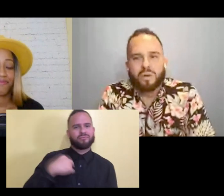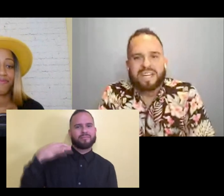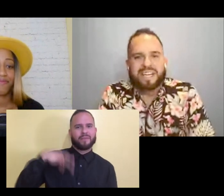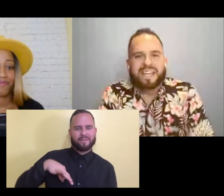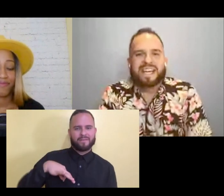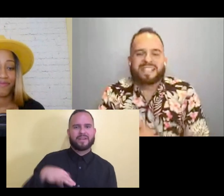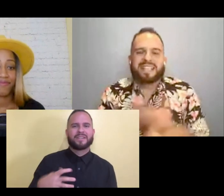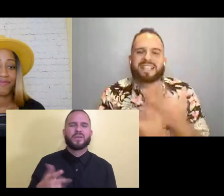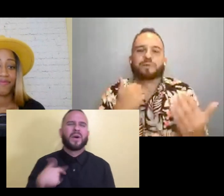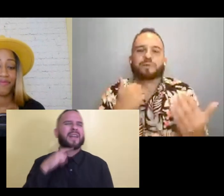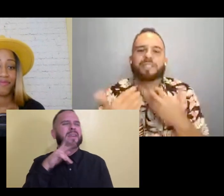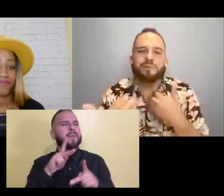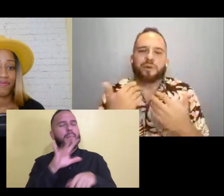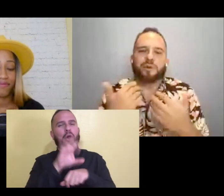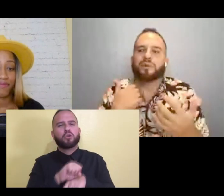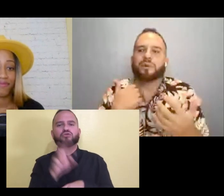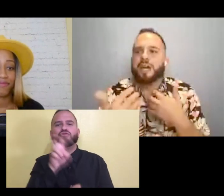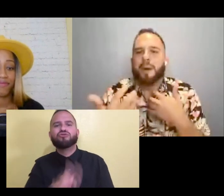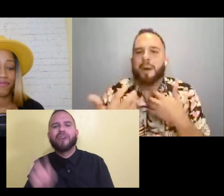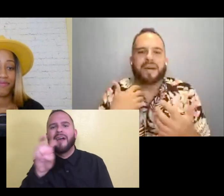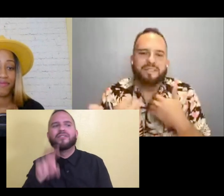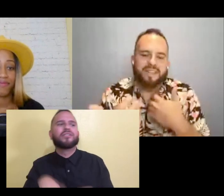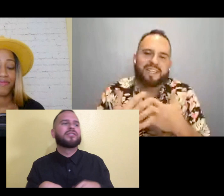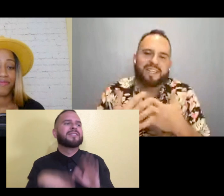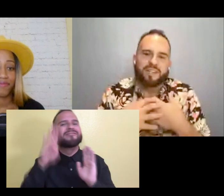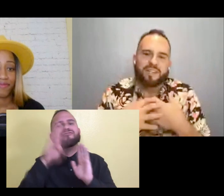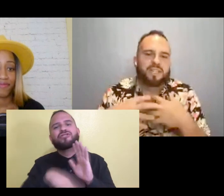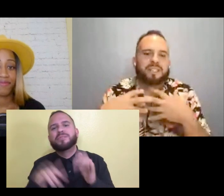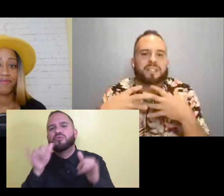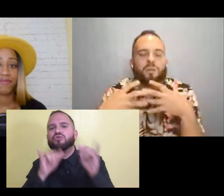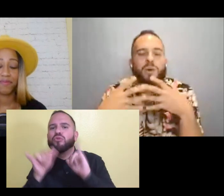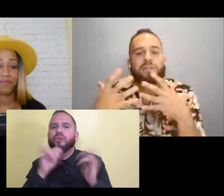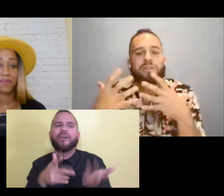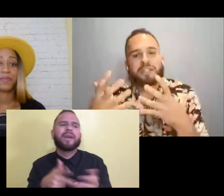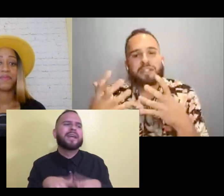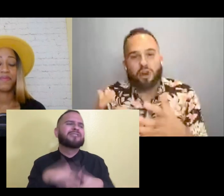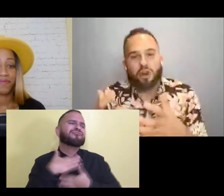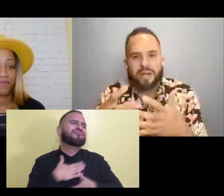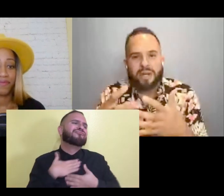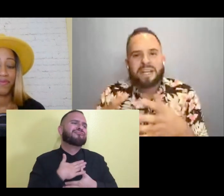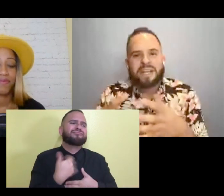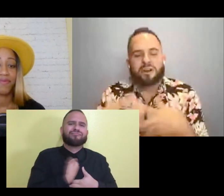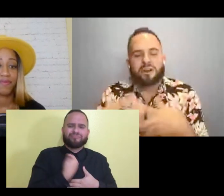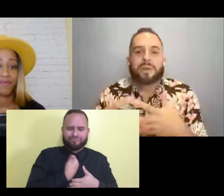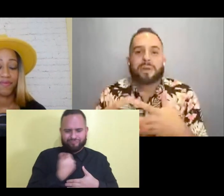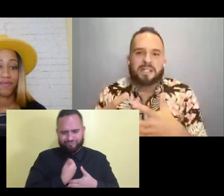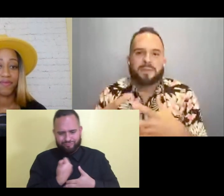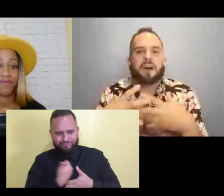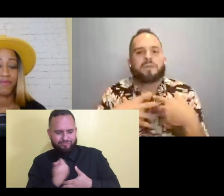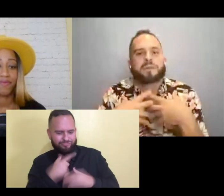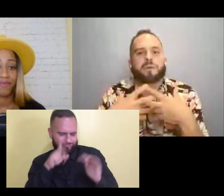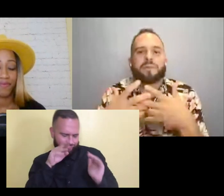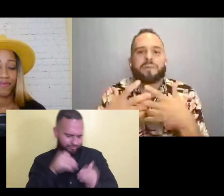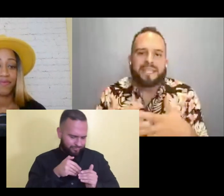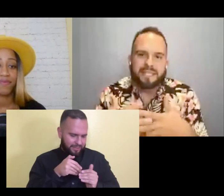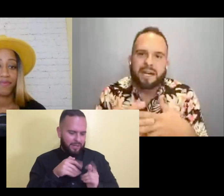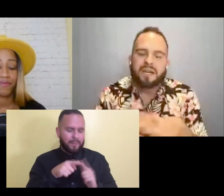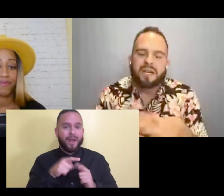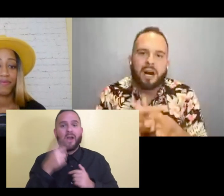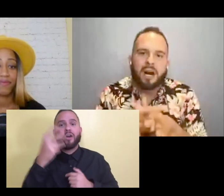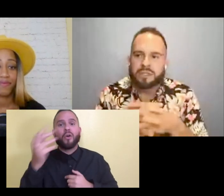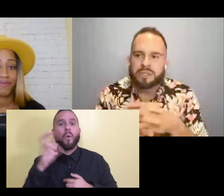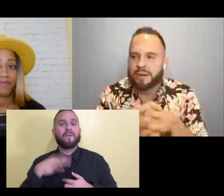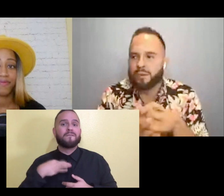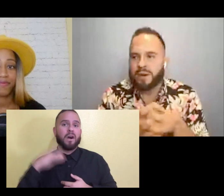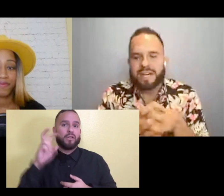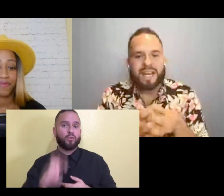volunteer, the idea is like this reciprocal benefit. The wherever it is that you're going, they're going to benefit somehow from you being there.